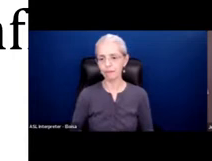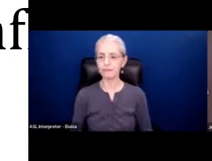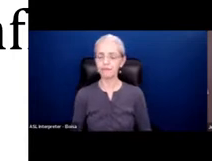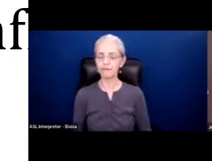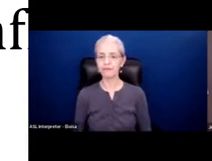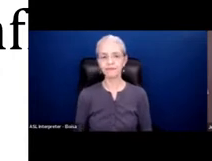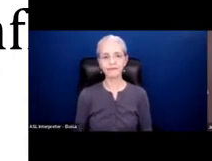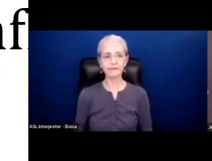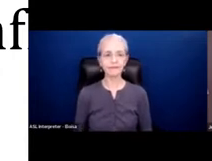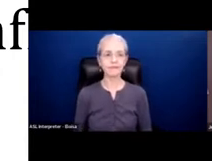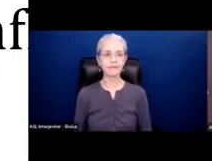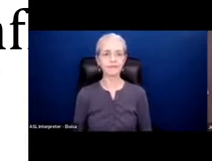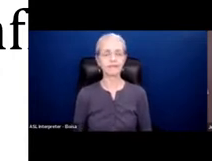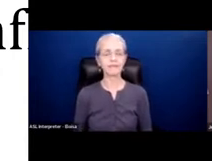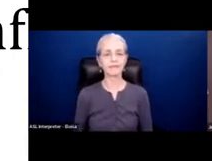Next slide.